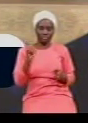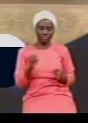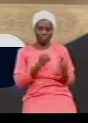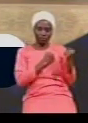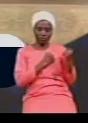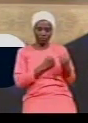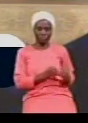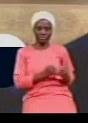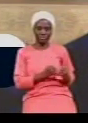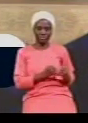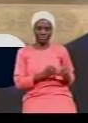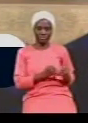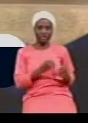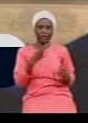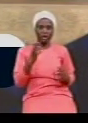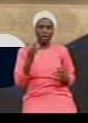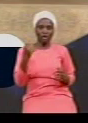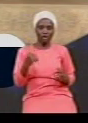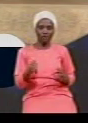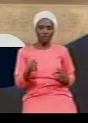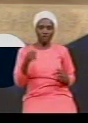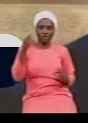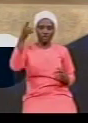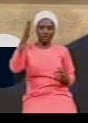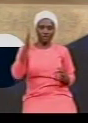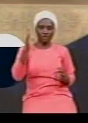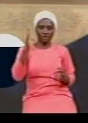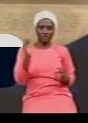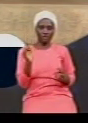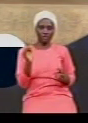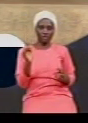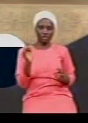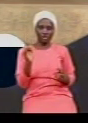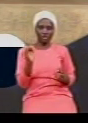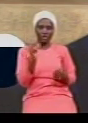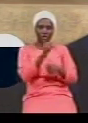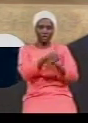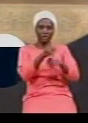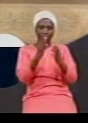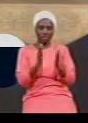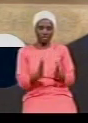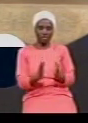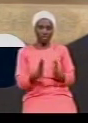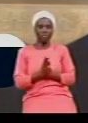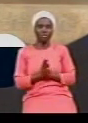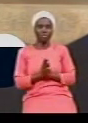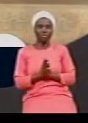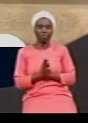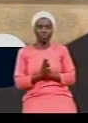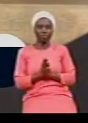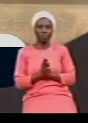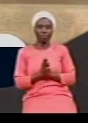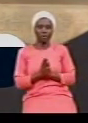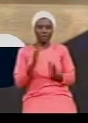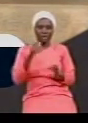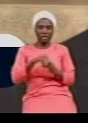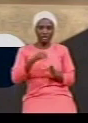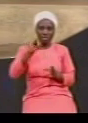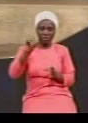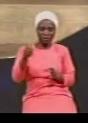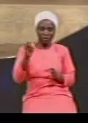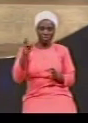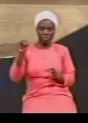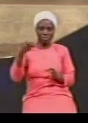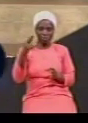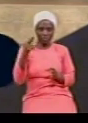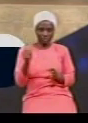The contagious courage of a godly conqueror. We're coming to Joshua chapter